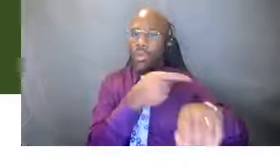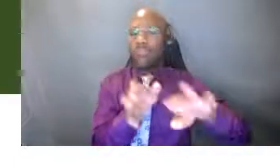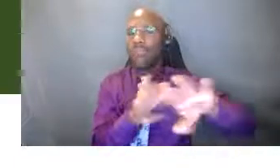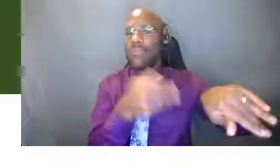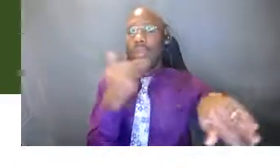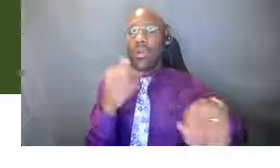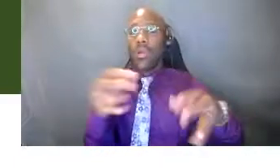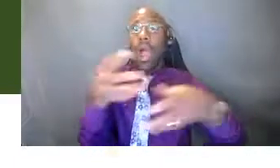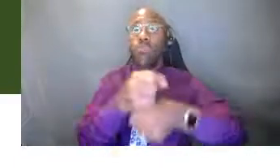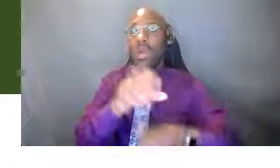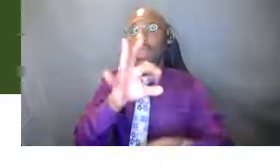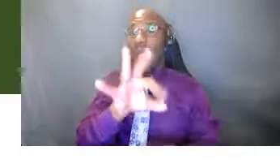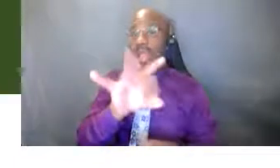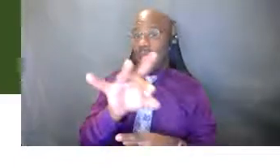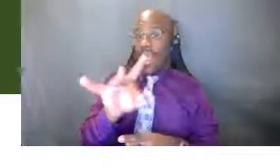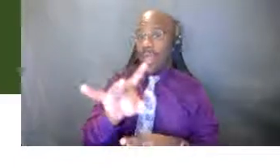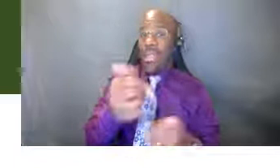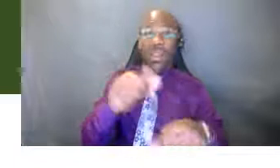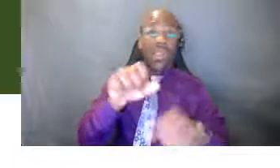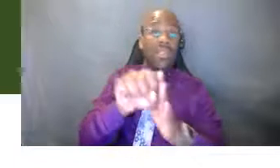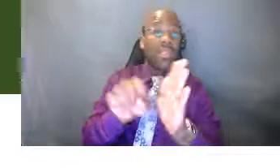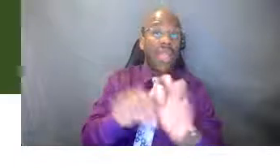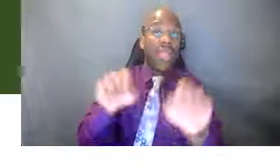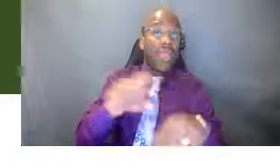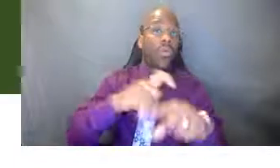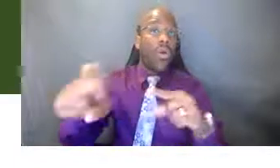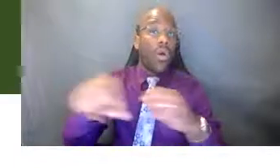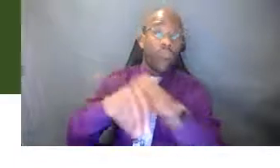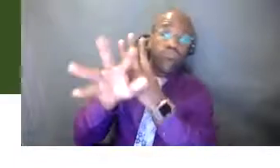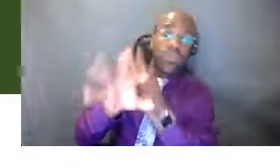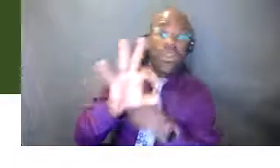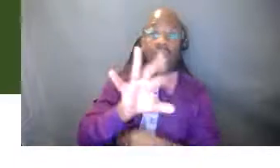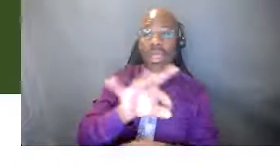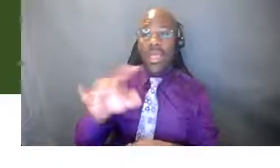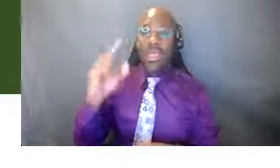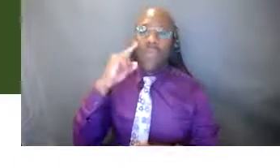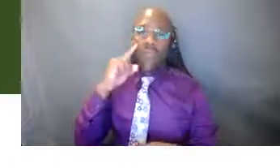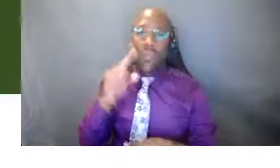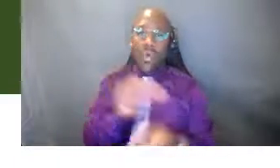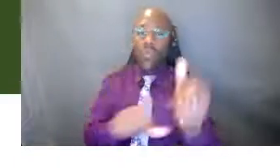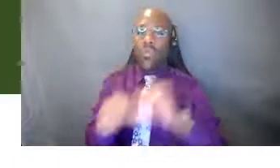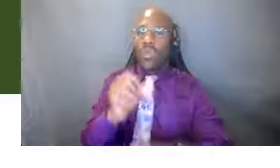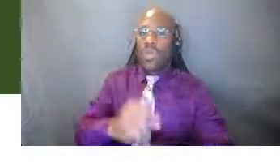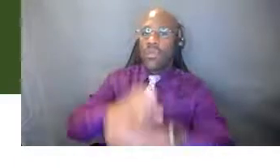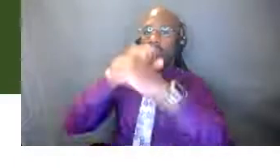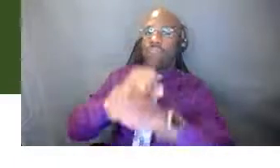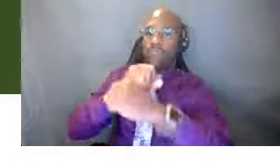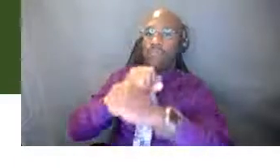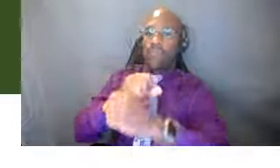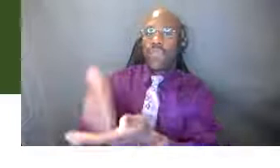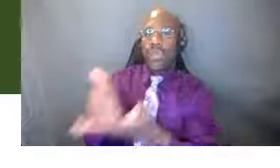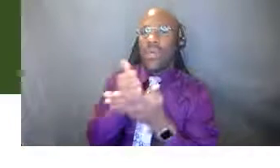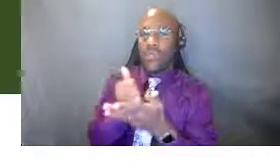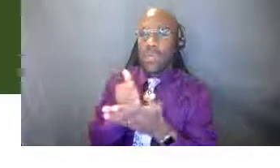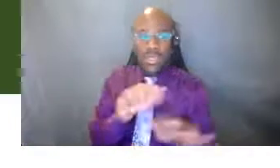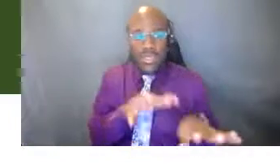prevention services. So there's actually no guarantee that 988 would actually connect people